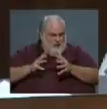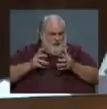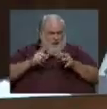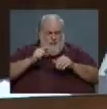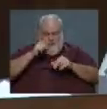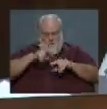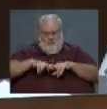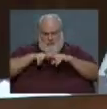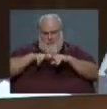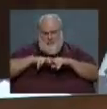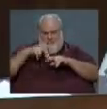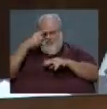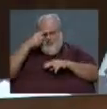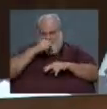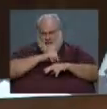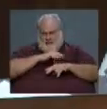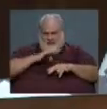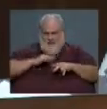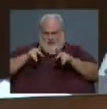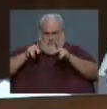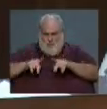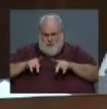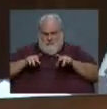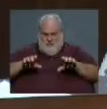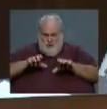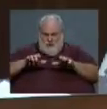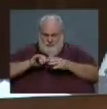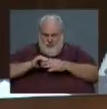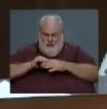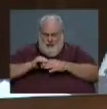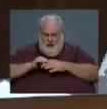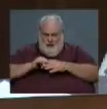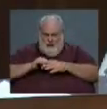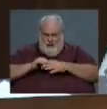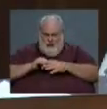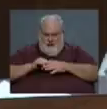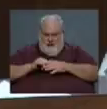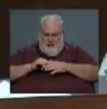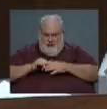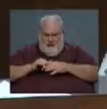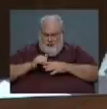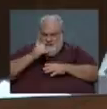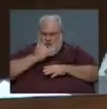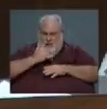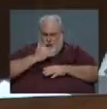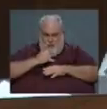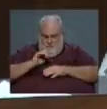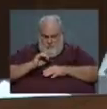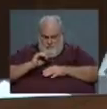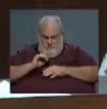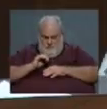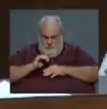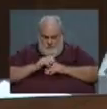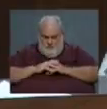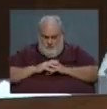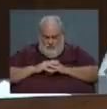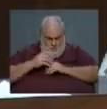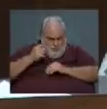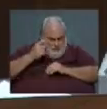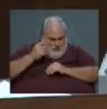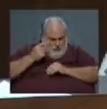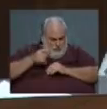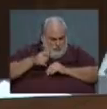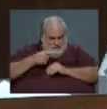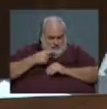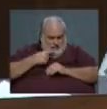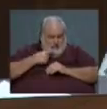that the staff, the person that was supposed to have been conducting that program, was in error. So I think I understood what you were